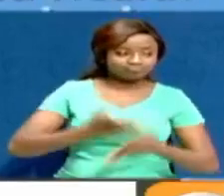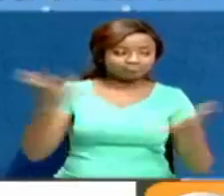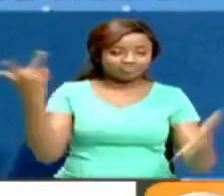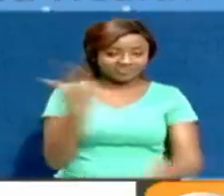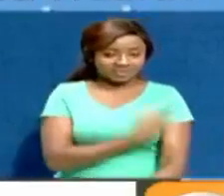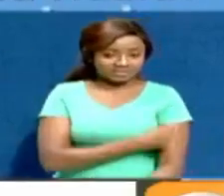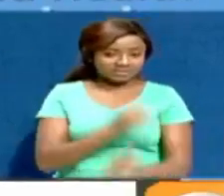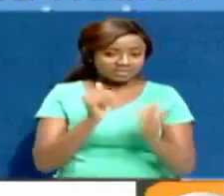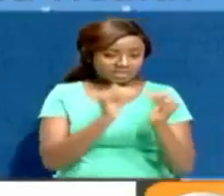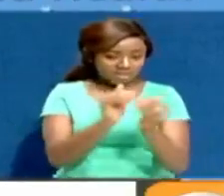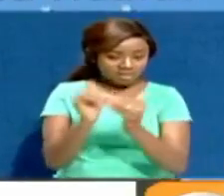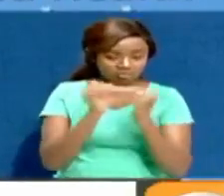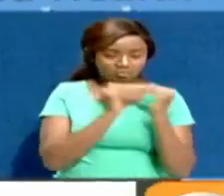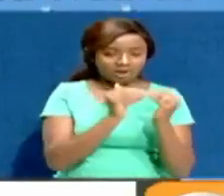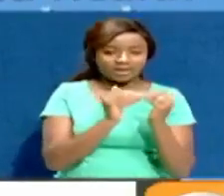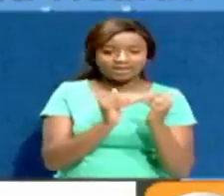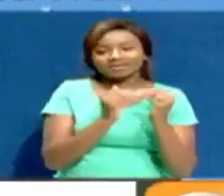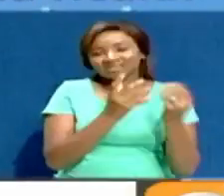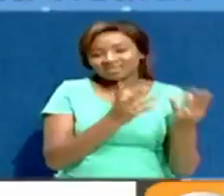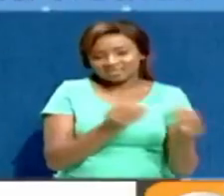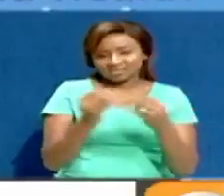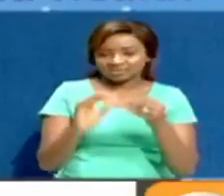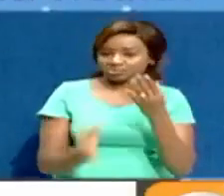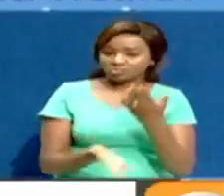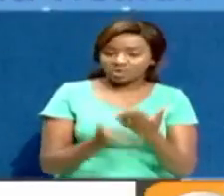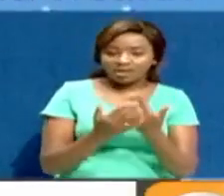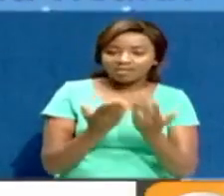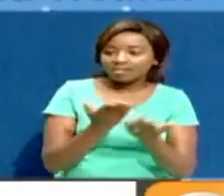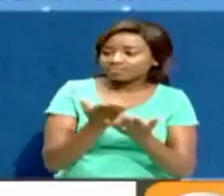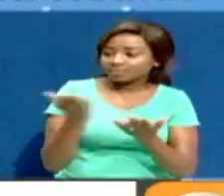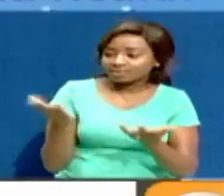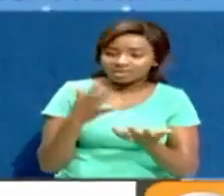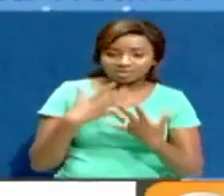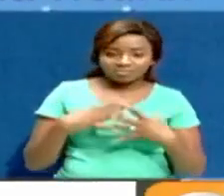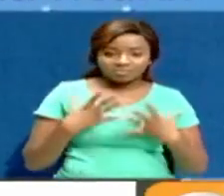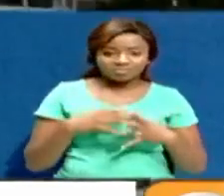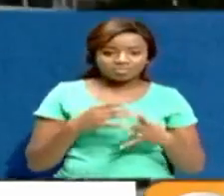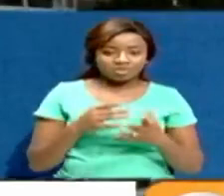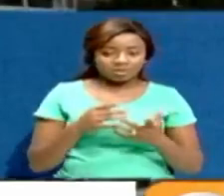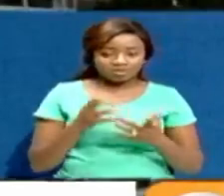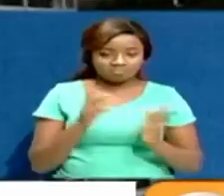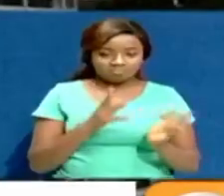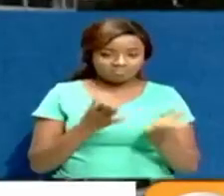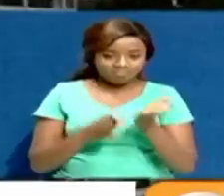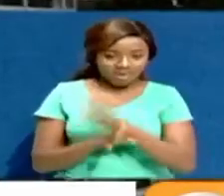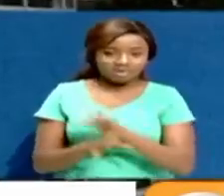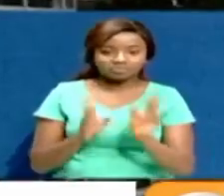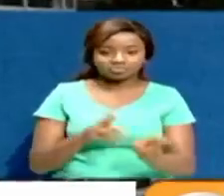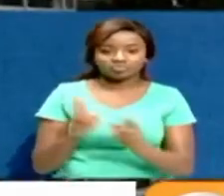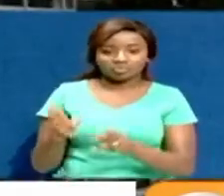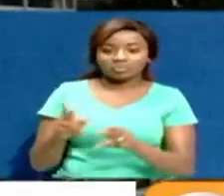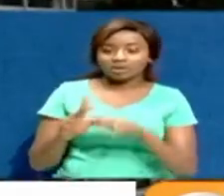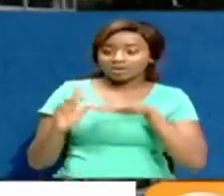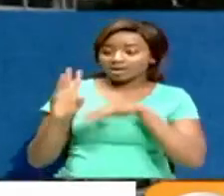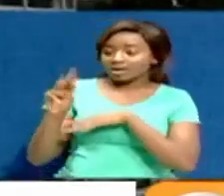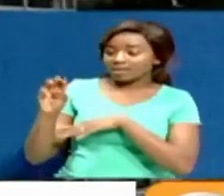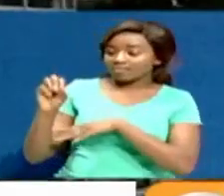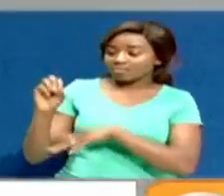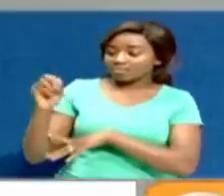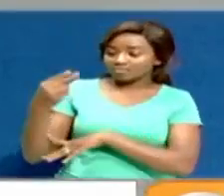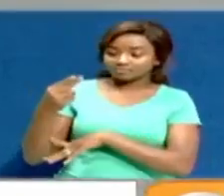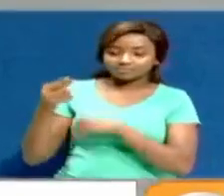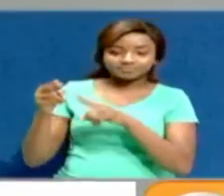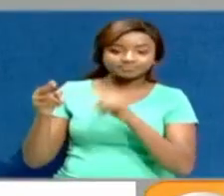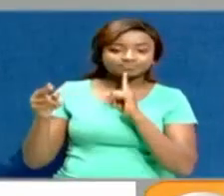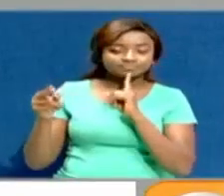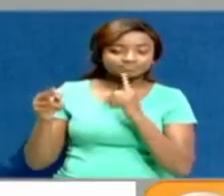bring lives and livelihoods back to normal. The Ministry of Health has maintained that